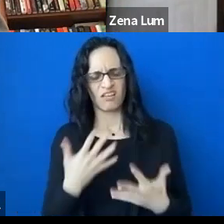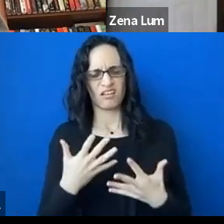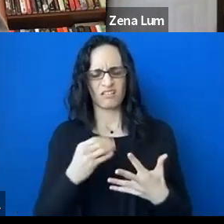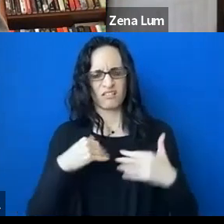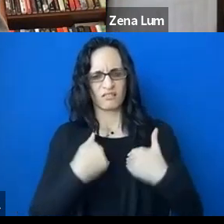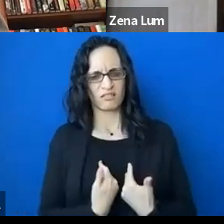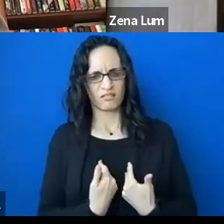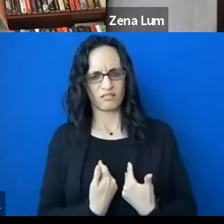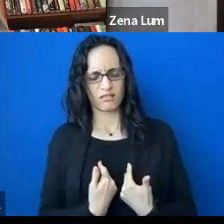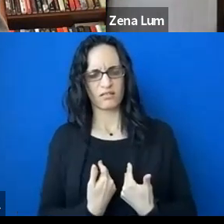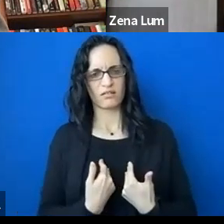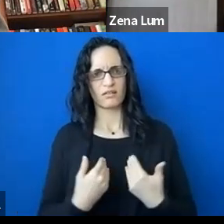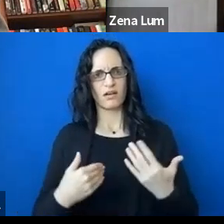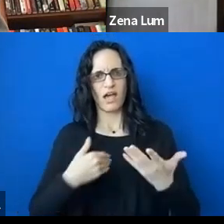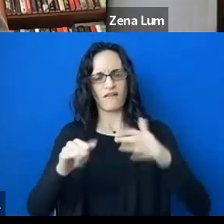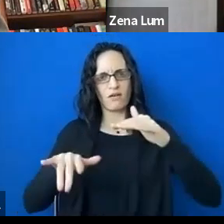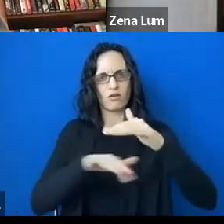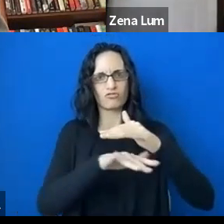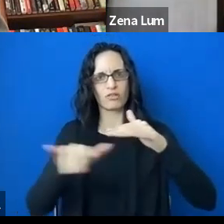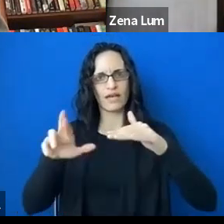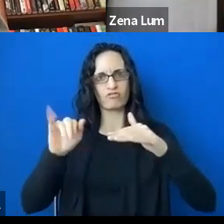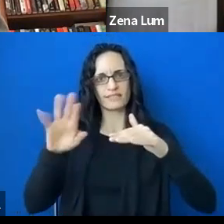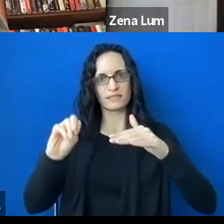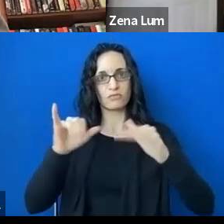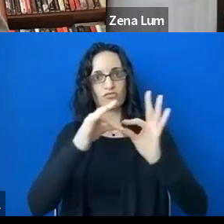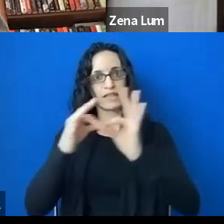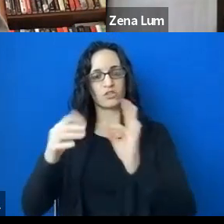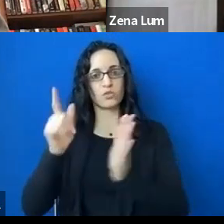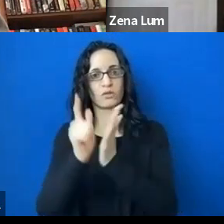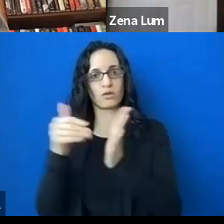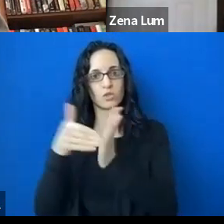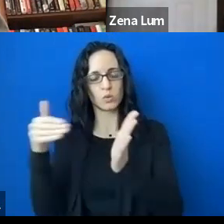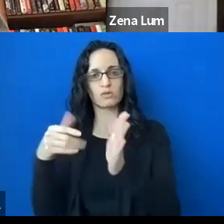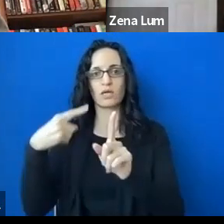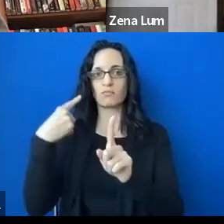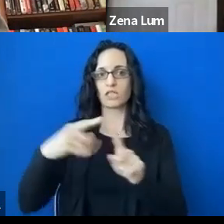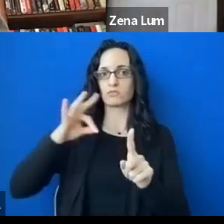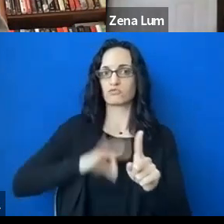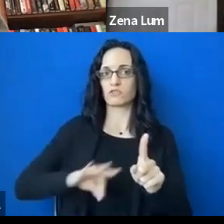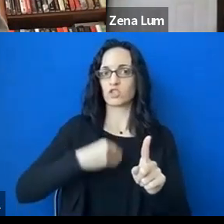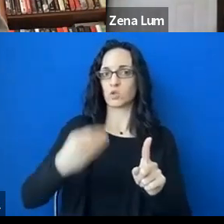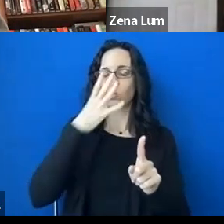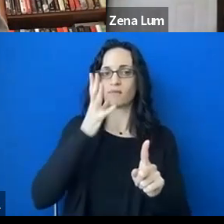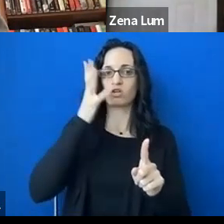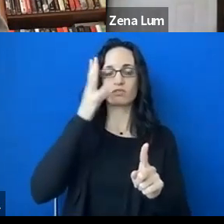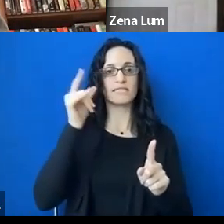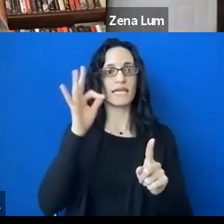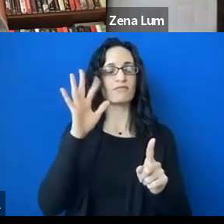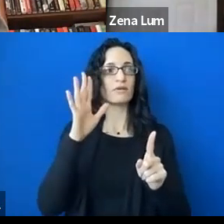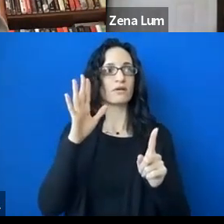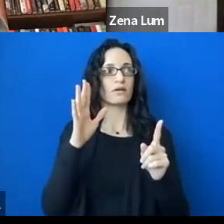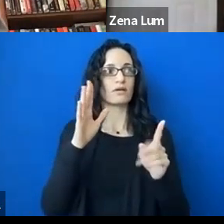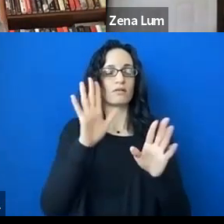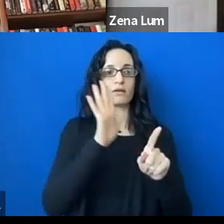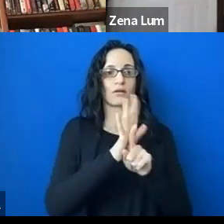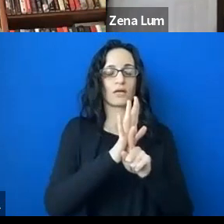at the underlying racism behind the lawsuit filed by privileged white parents who either are educationally ignorant or willfully racist